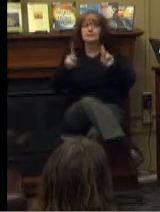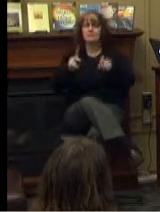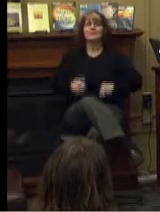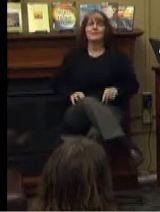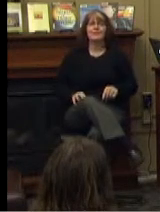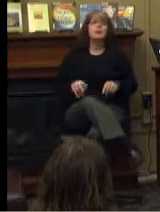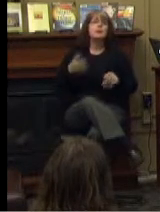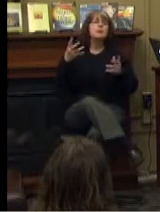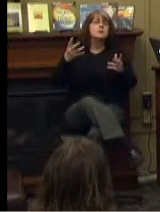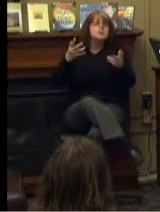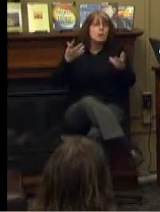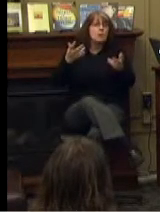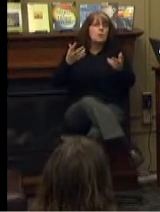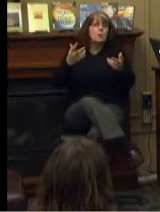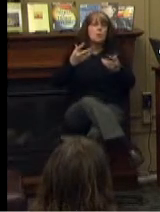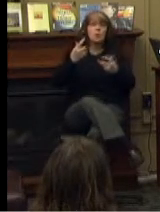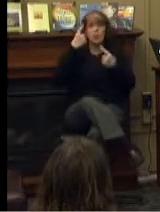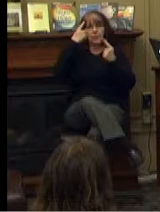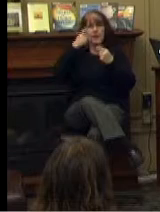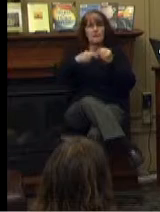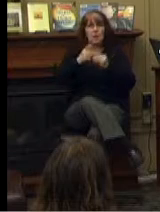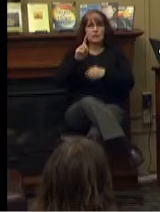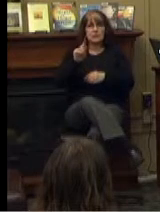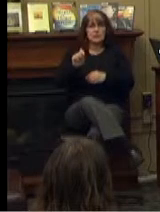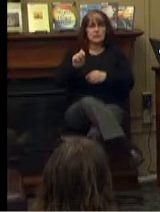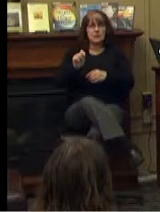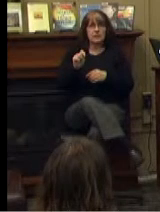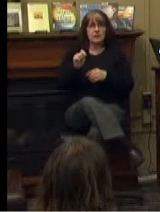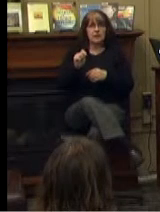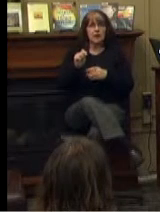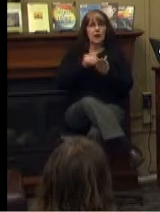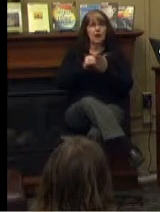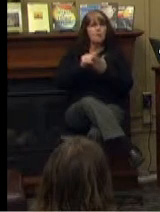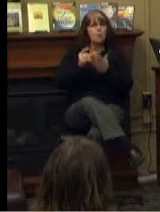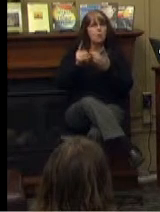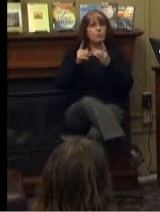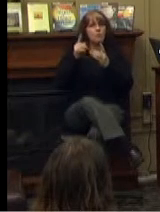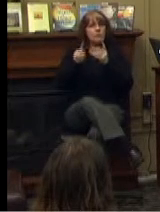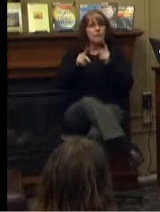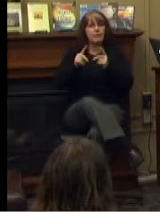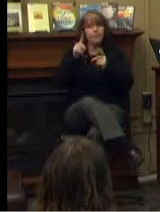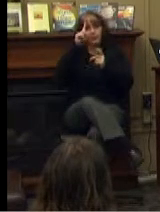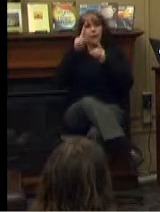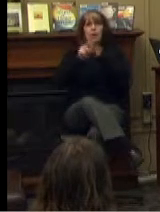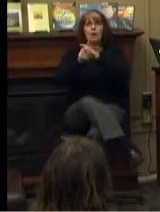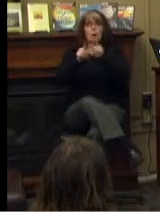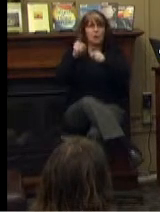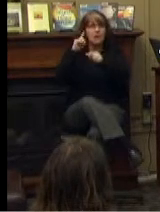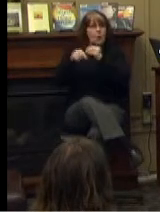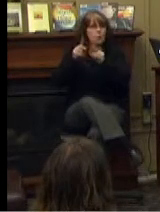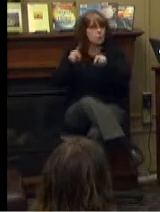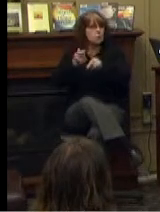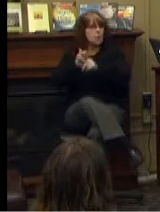thinking about, when we think about disability, the first thing I think a lot of people comes to mind, when you think about somebody with a disability, you think about somebody in a wheelchair,